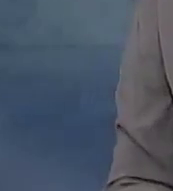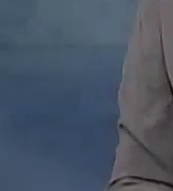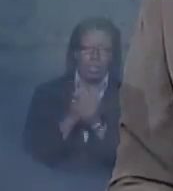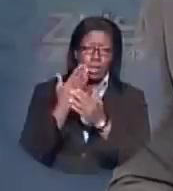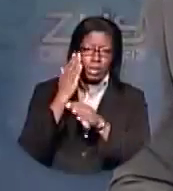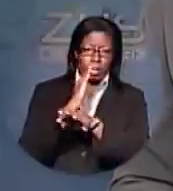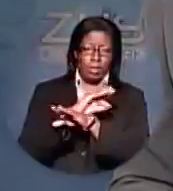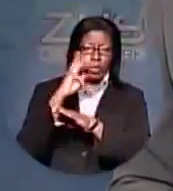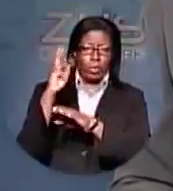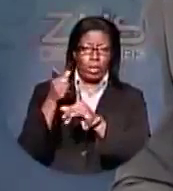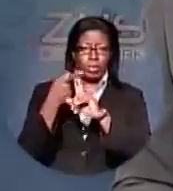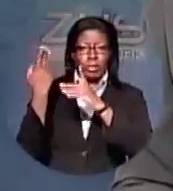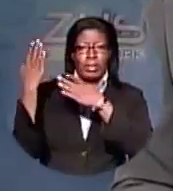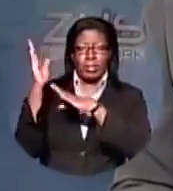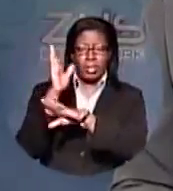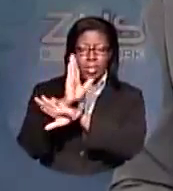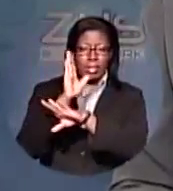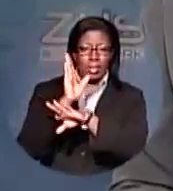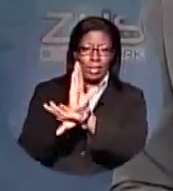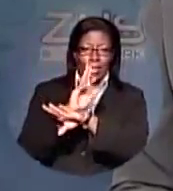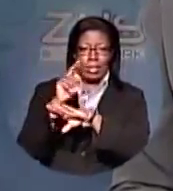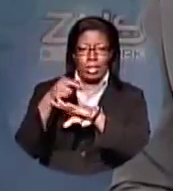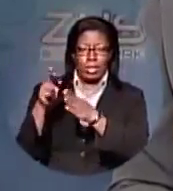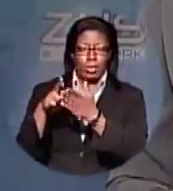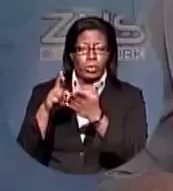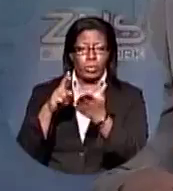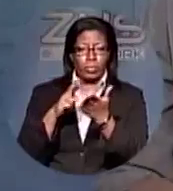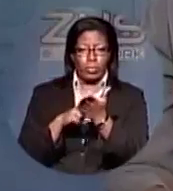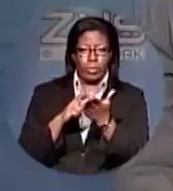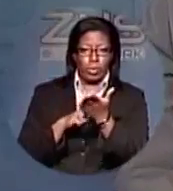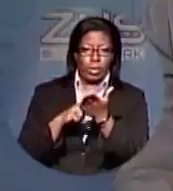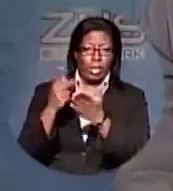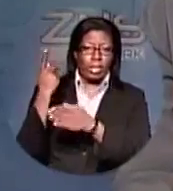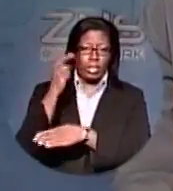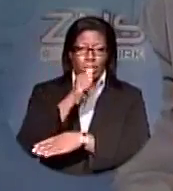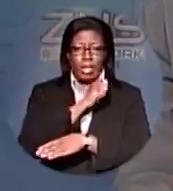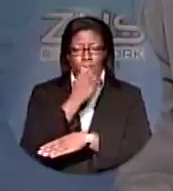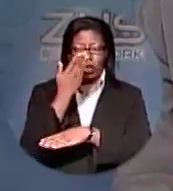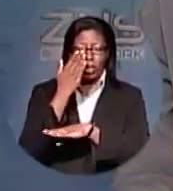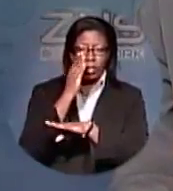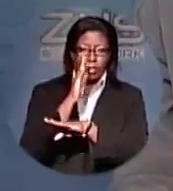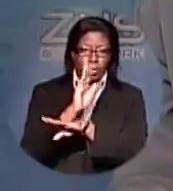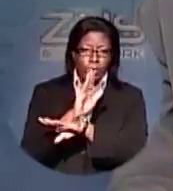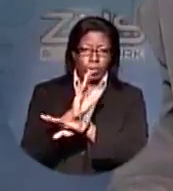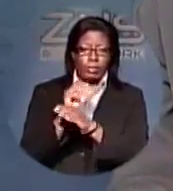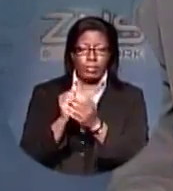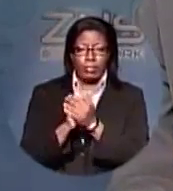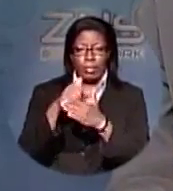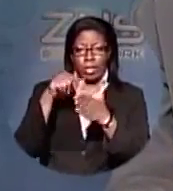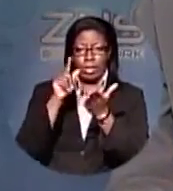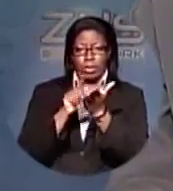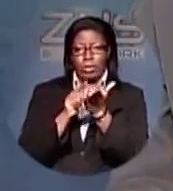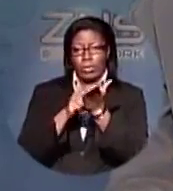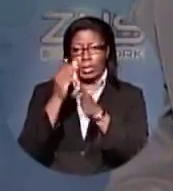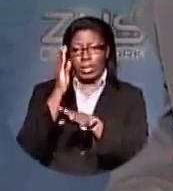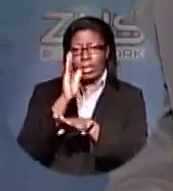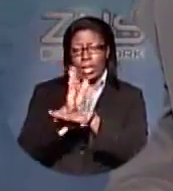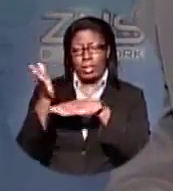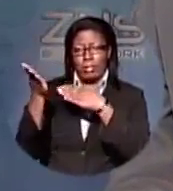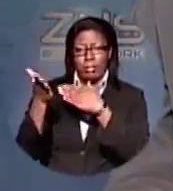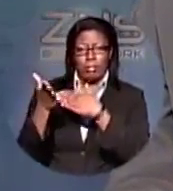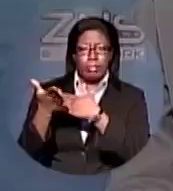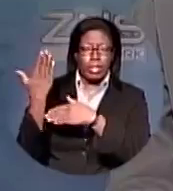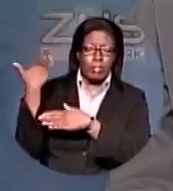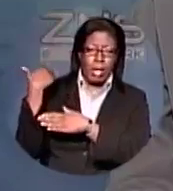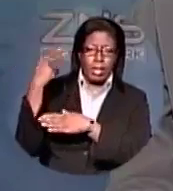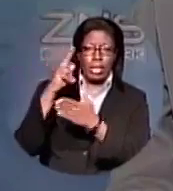Good evening and welcome to the Bahamas Tonight, the National Report. I'm Kishla Adderley. Good afternoon. Topping the news tonight, it was back in